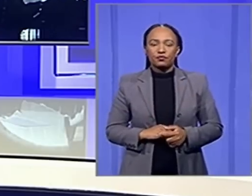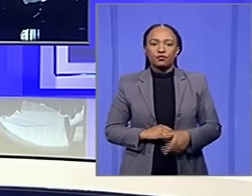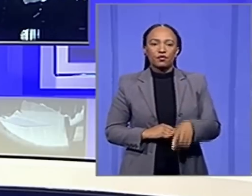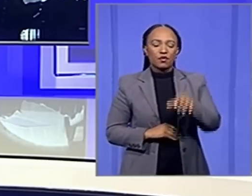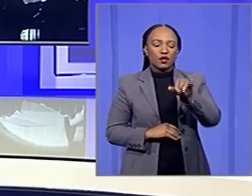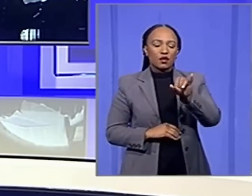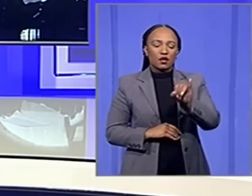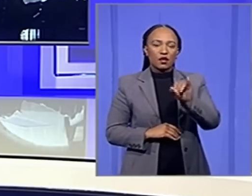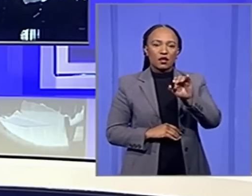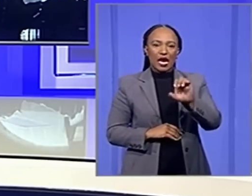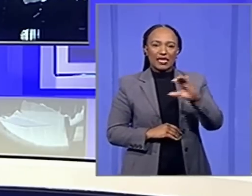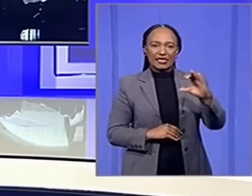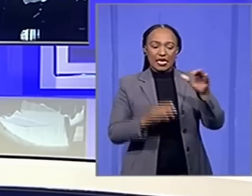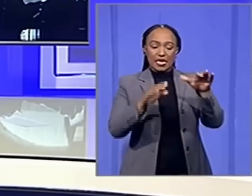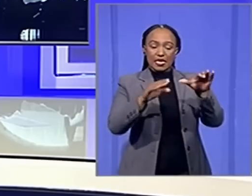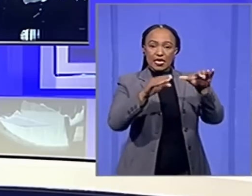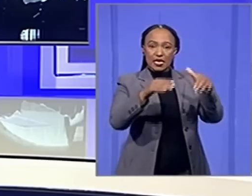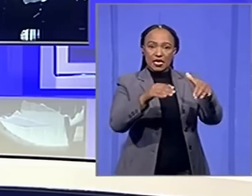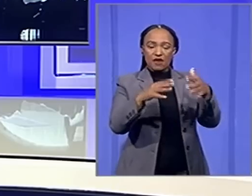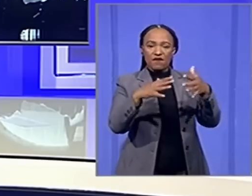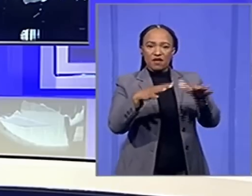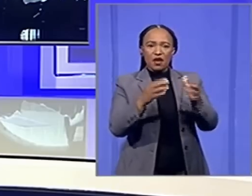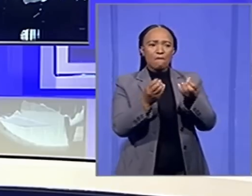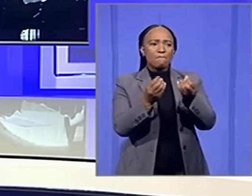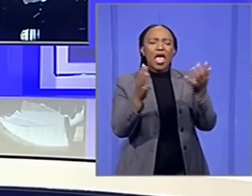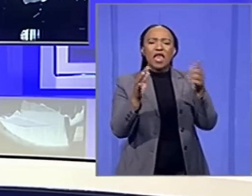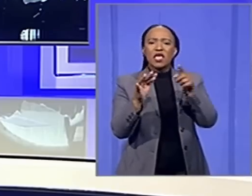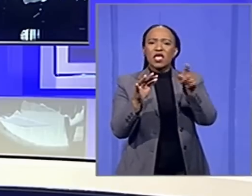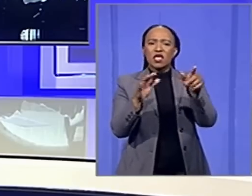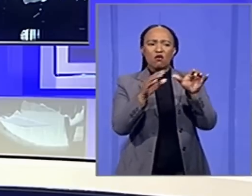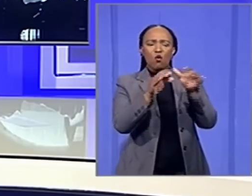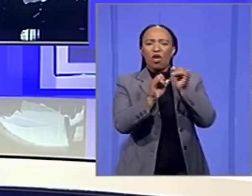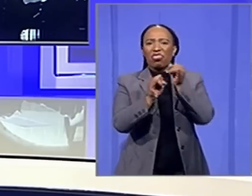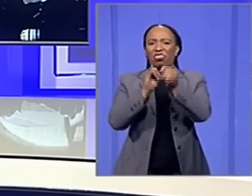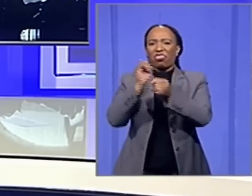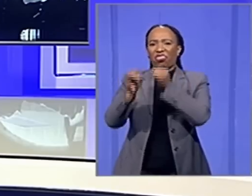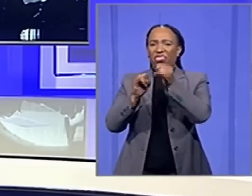IEC e lebele e sehollotse ka bohale ditshuso tse etswang ho ditho tsa yona